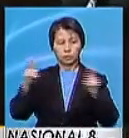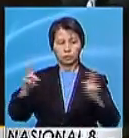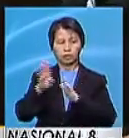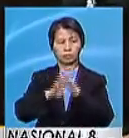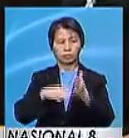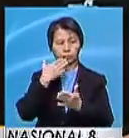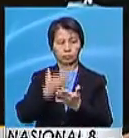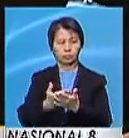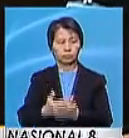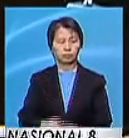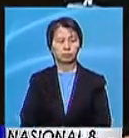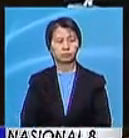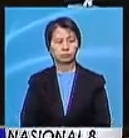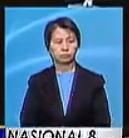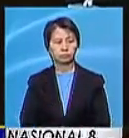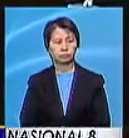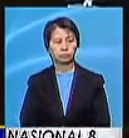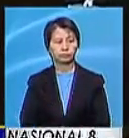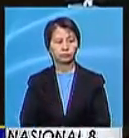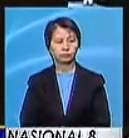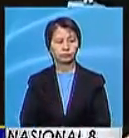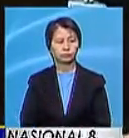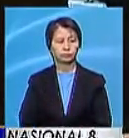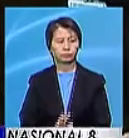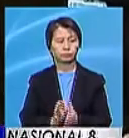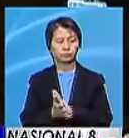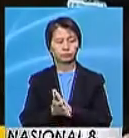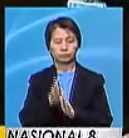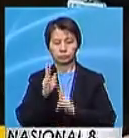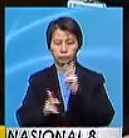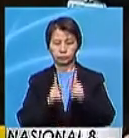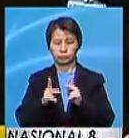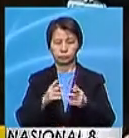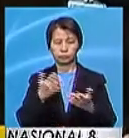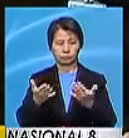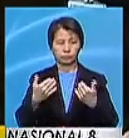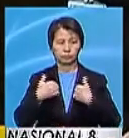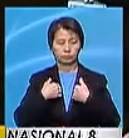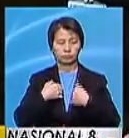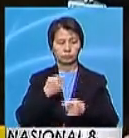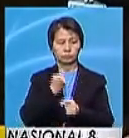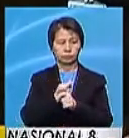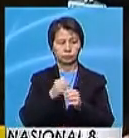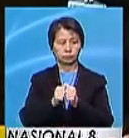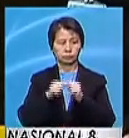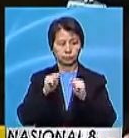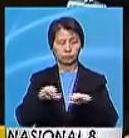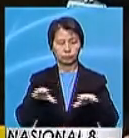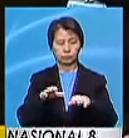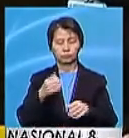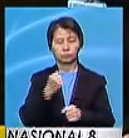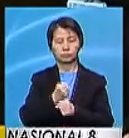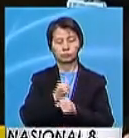an investment in those people so that those people as members of Parliament can do their job better to